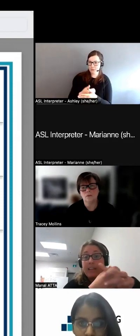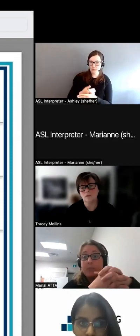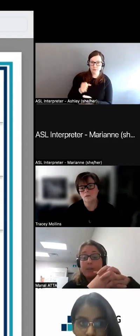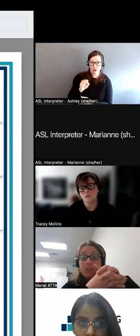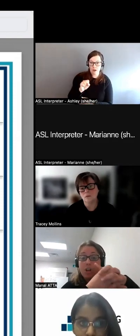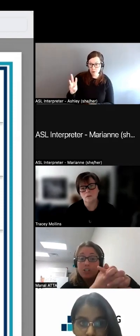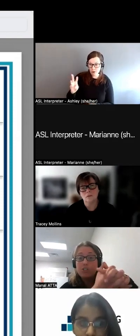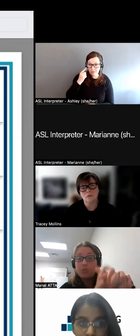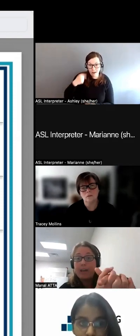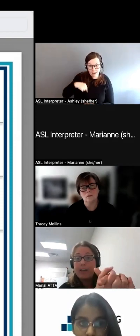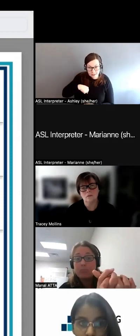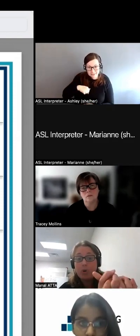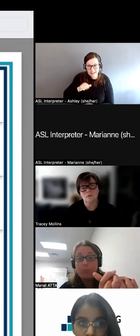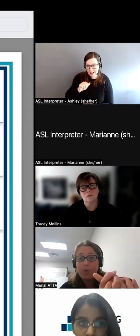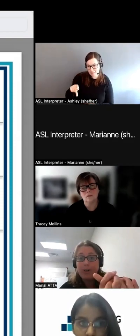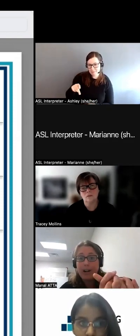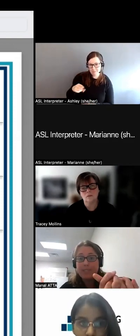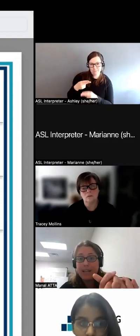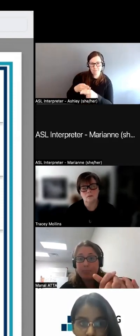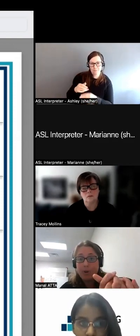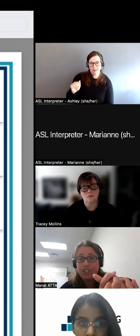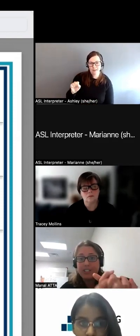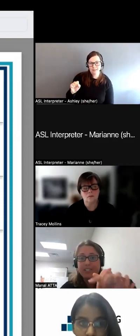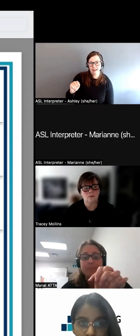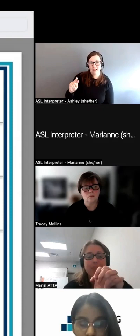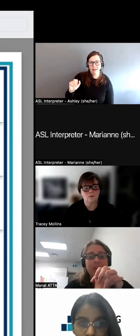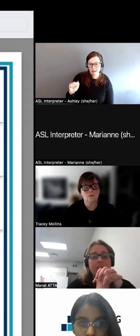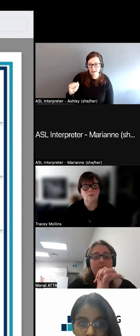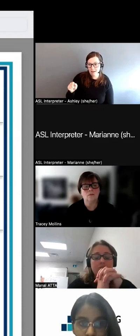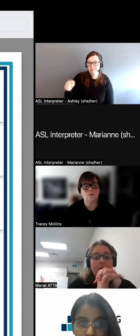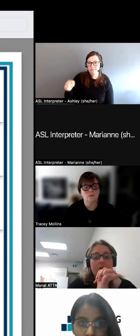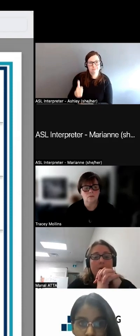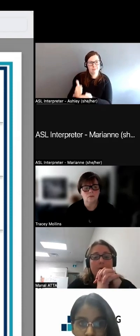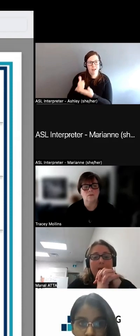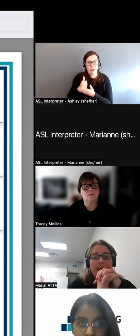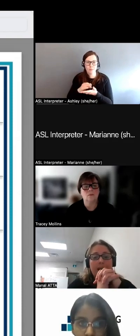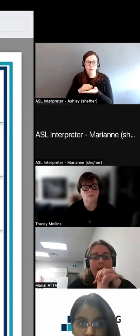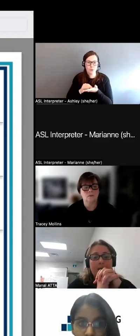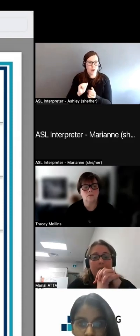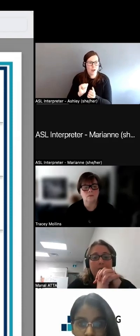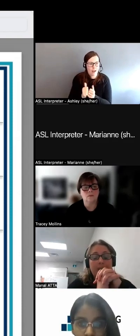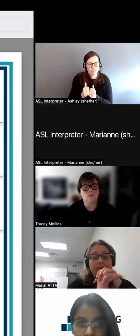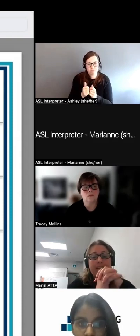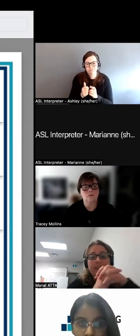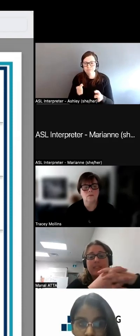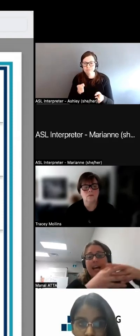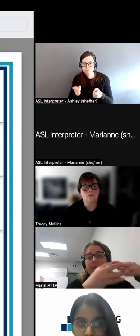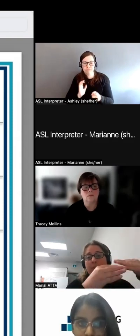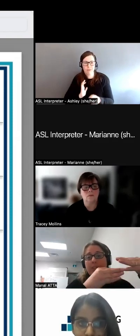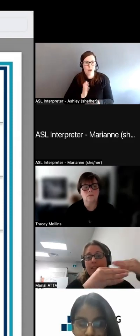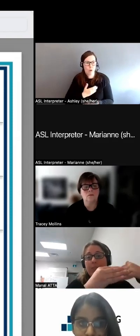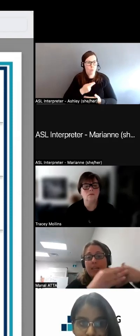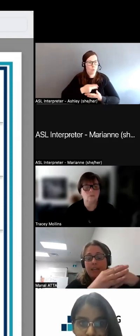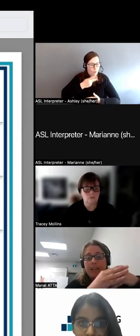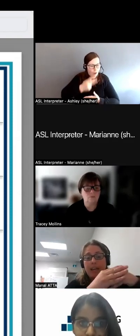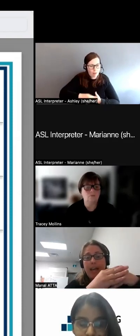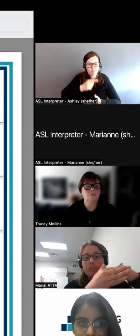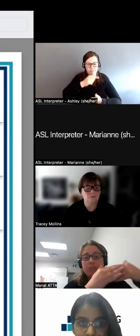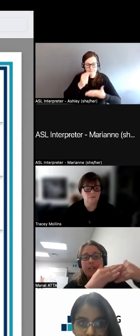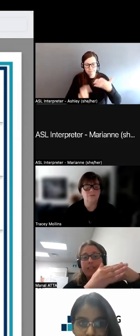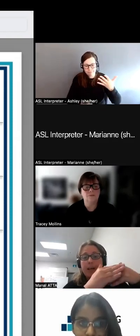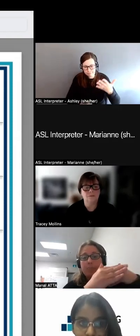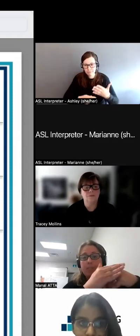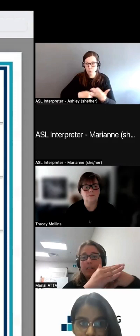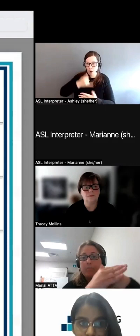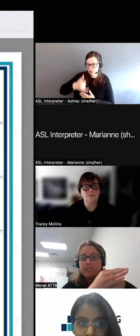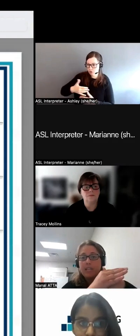that help us also to manage more programs and projects. So we created that monthly meeting, and